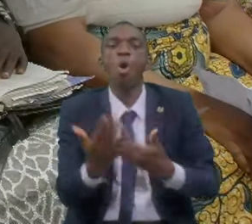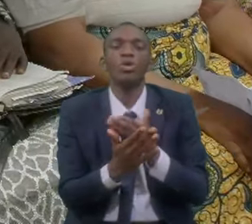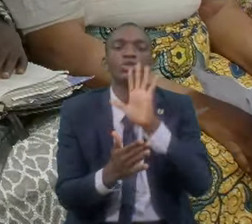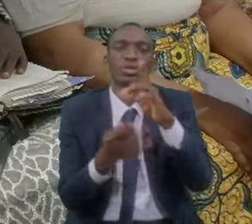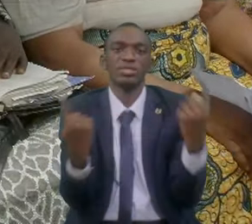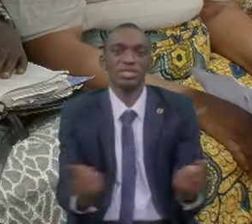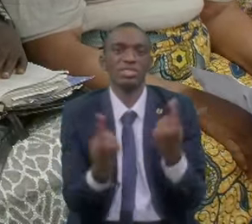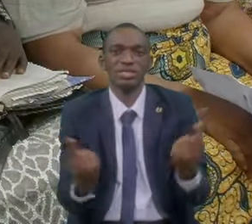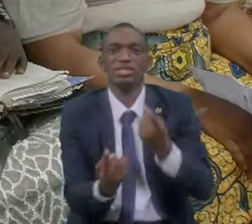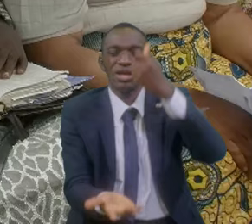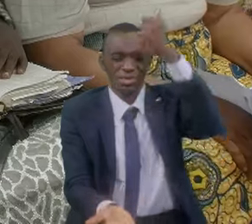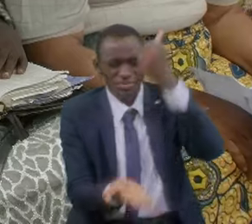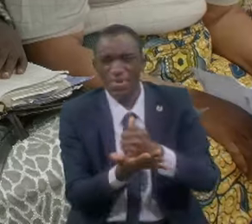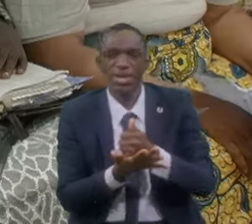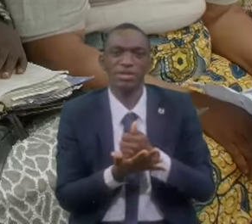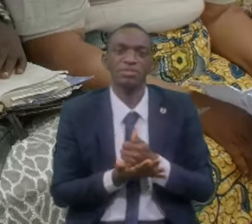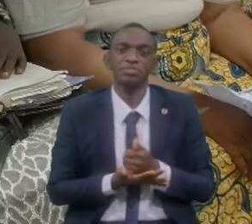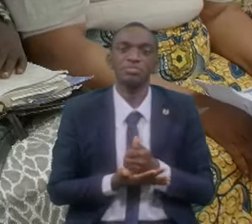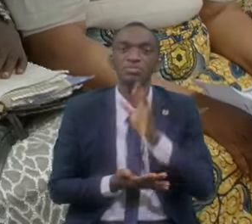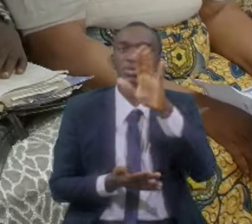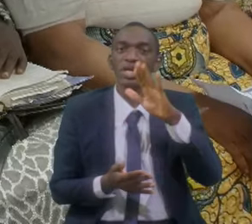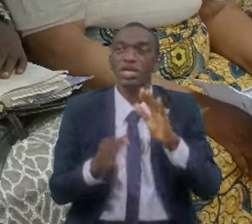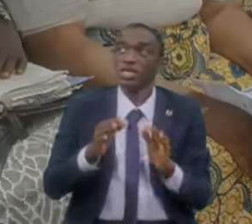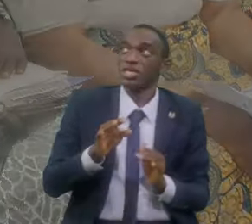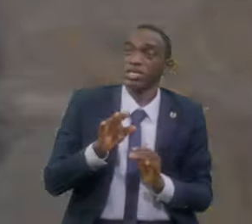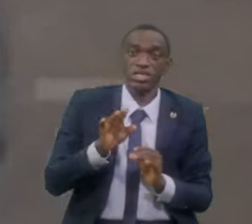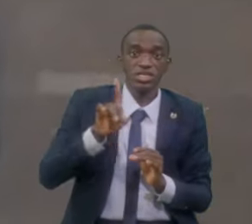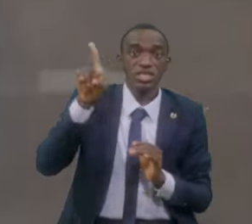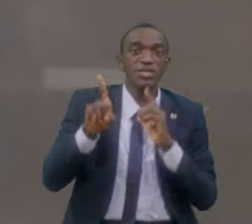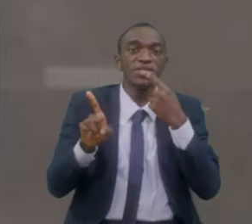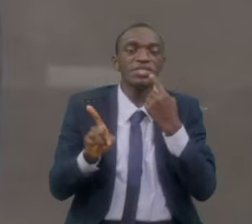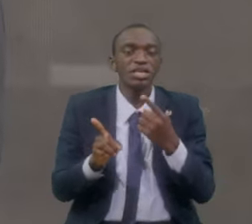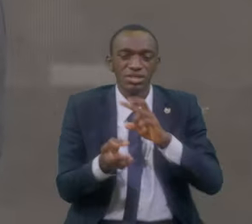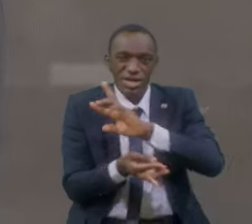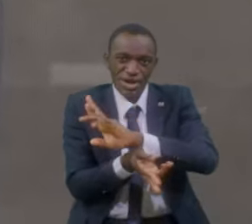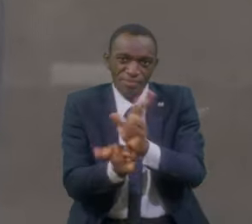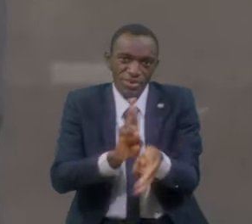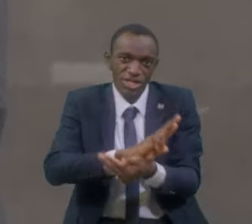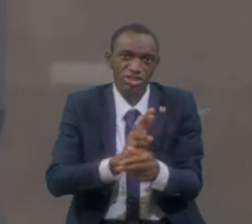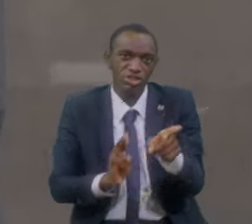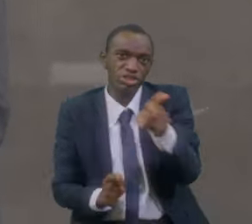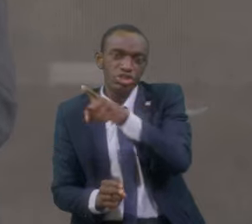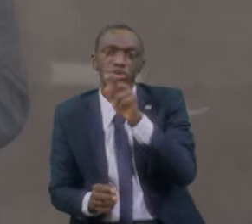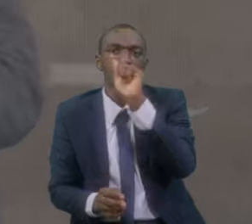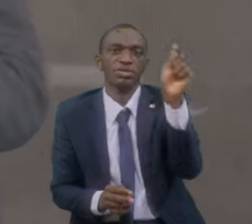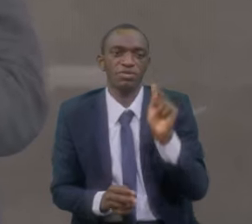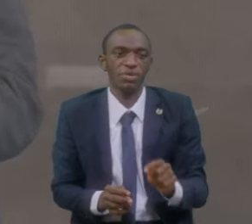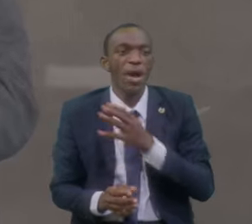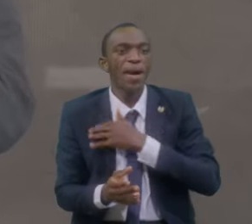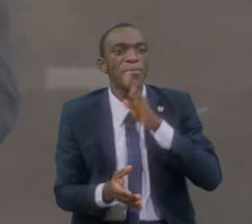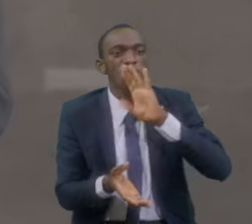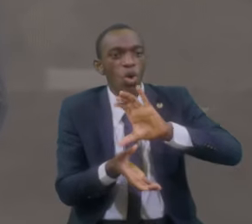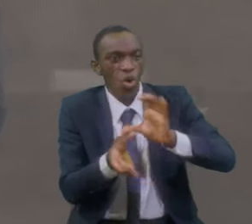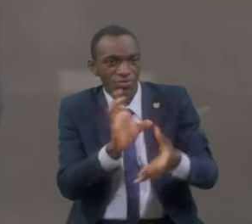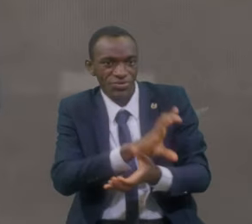Amen. It says, repent ye therefore, and be converted, that your